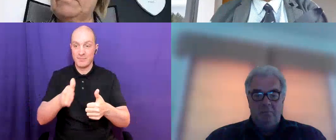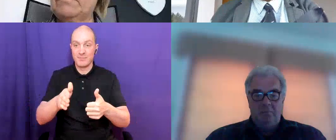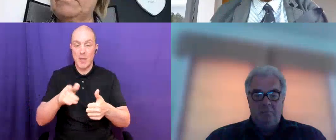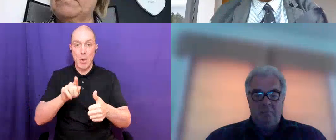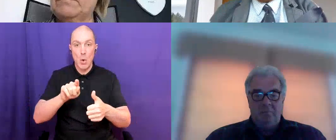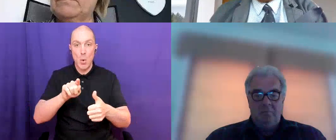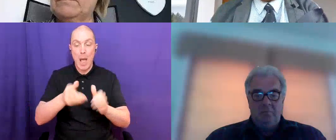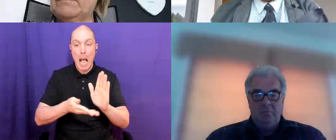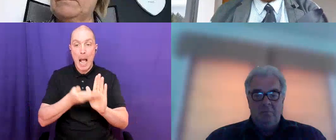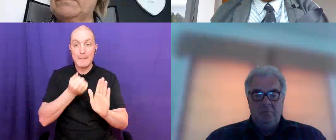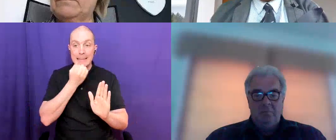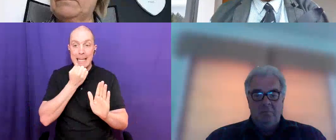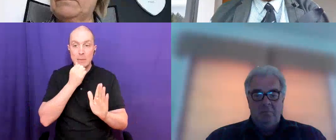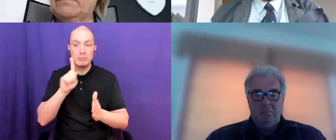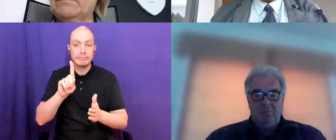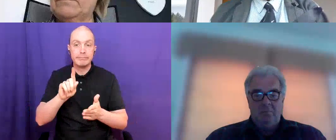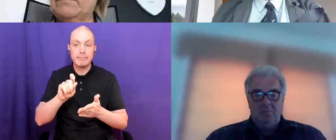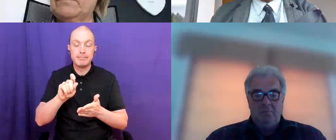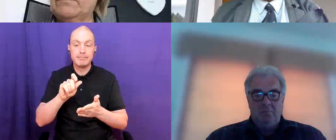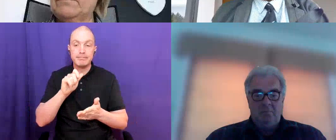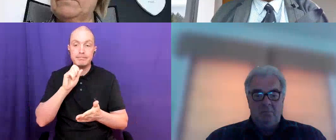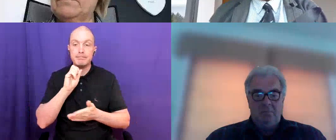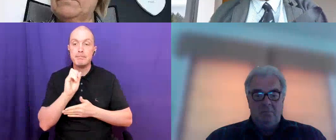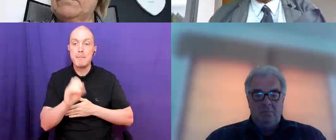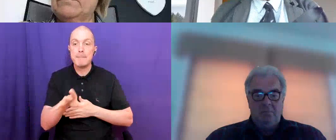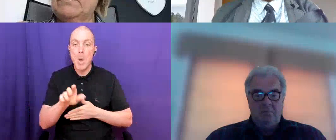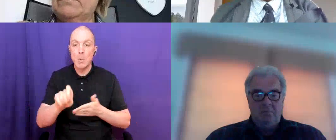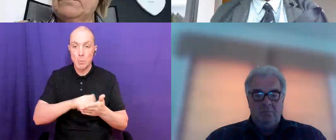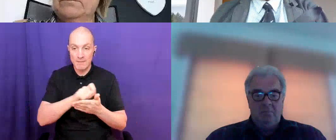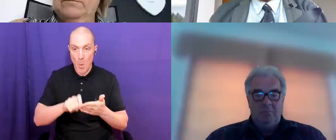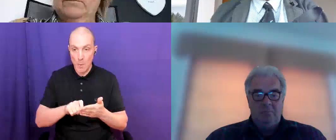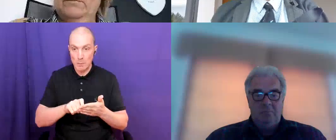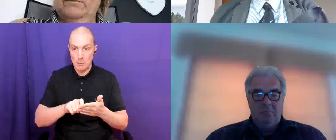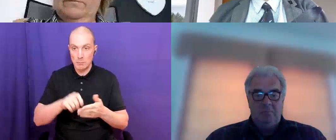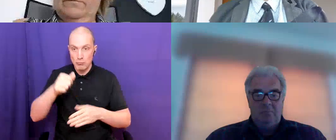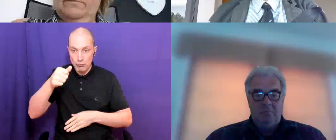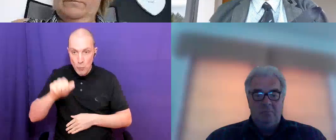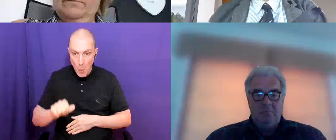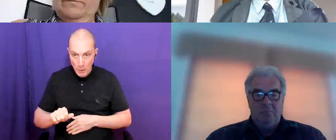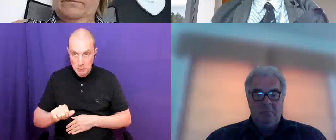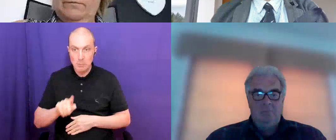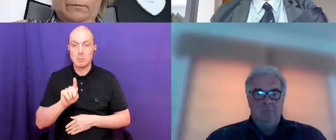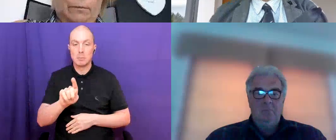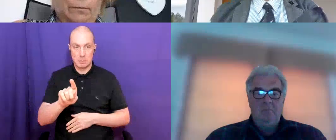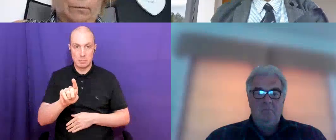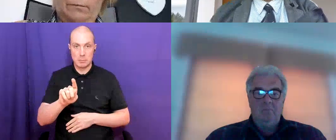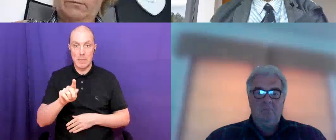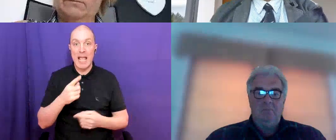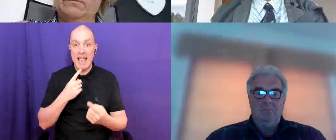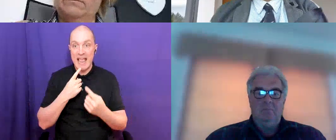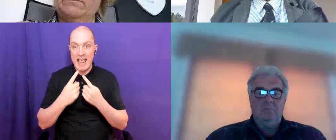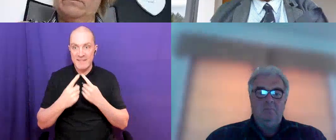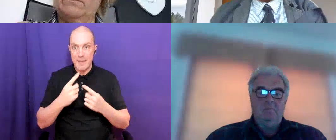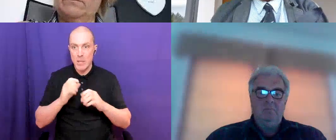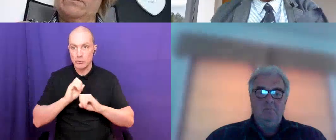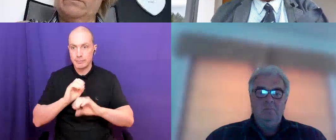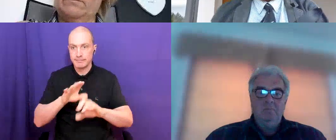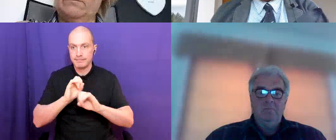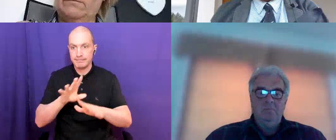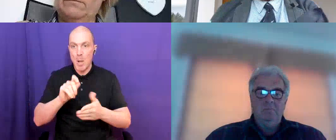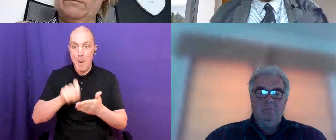with an update on postal vote arrangements, then to give more detailed information on polling day and count